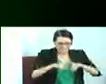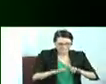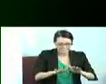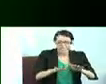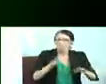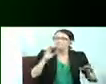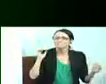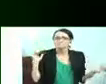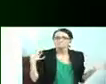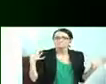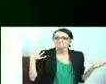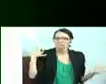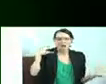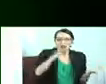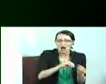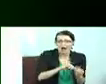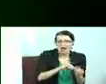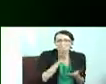is in it.